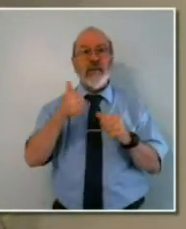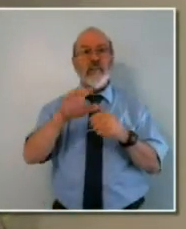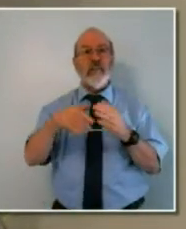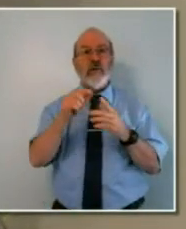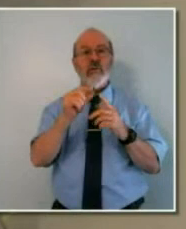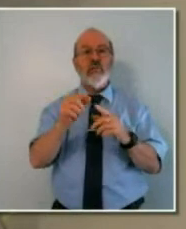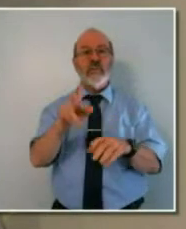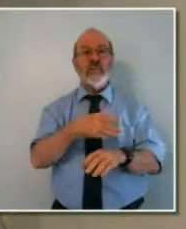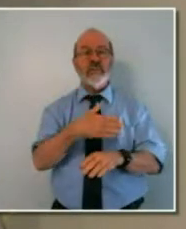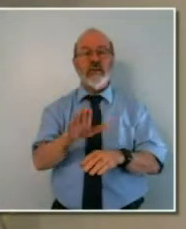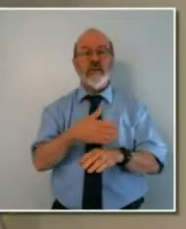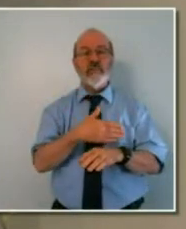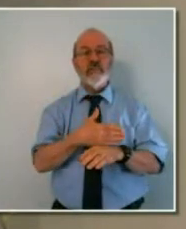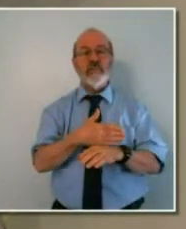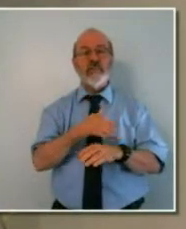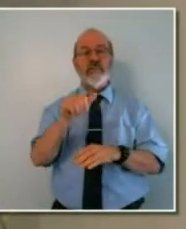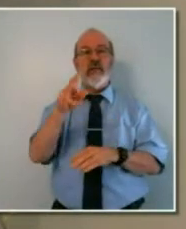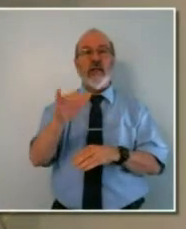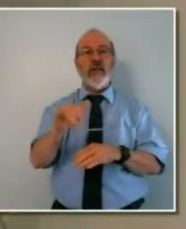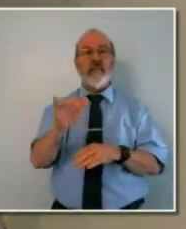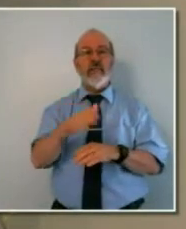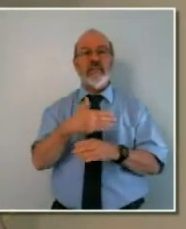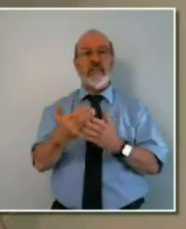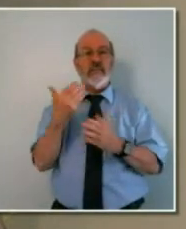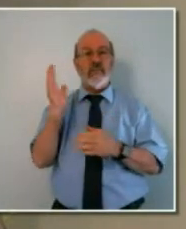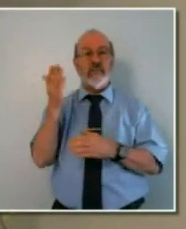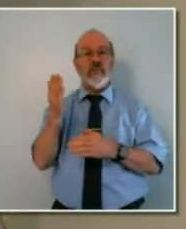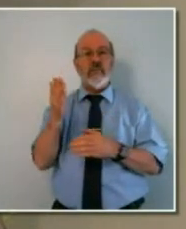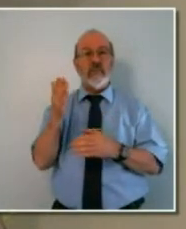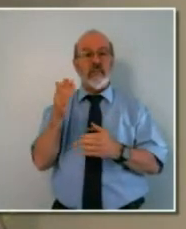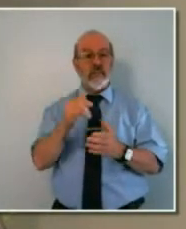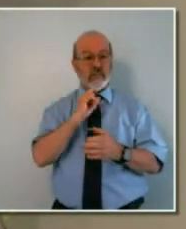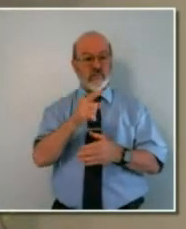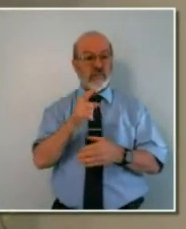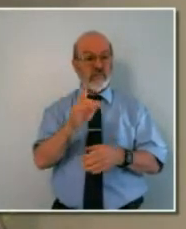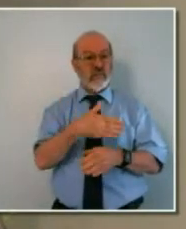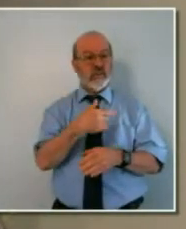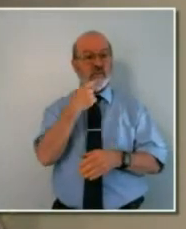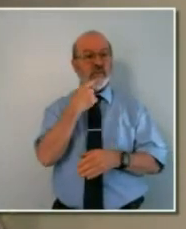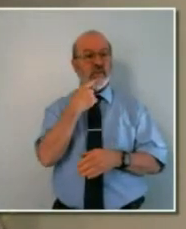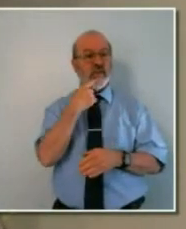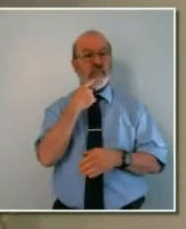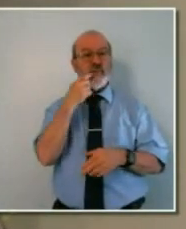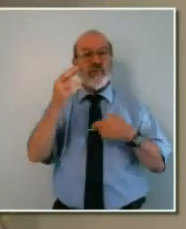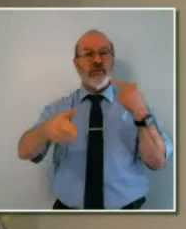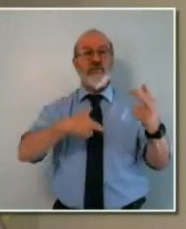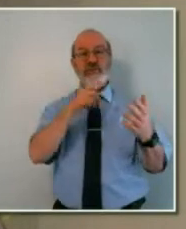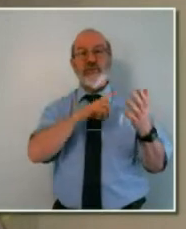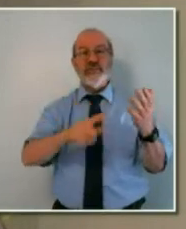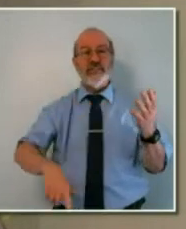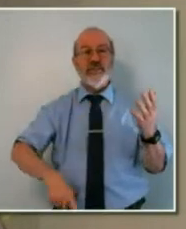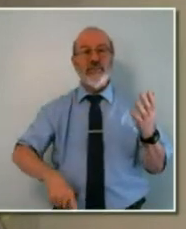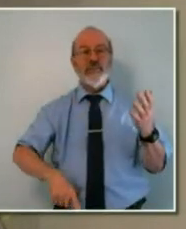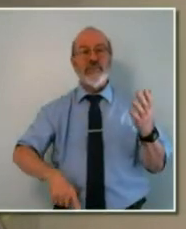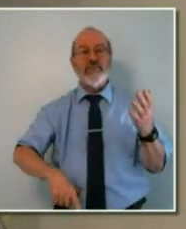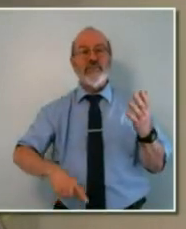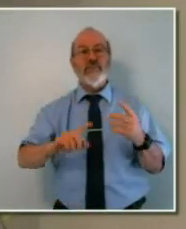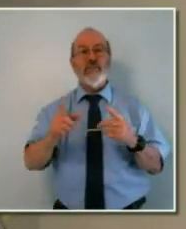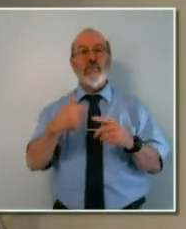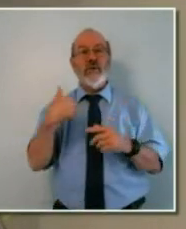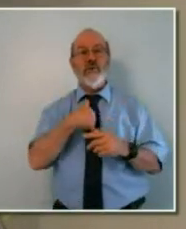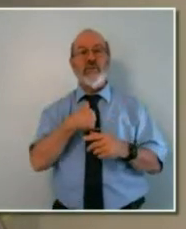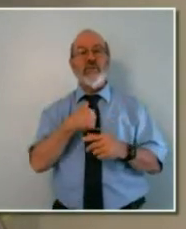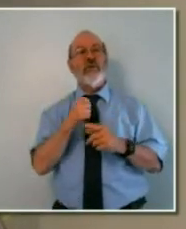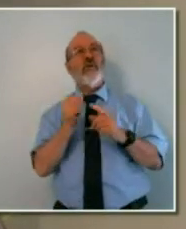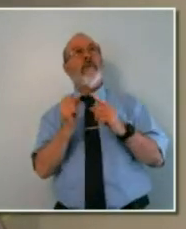that Abby sang for us before the message, but that's really what the song was saying. Rejoicing in the Lord. When are we going to come back to